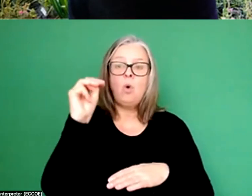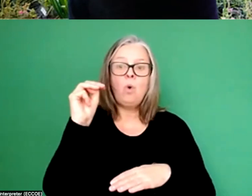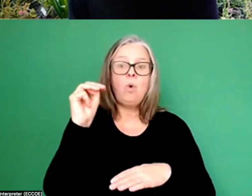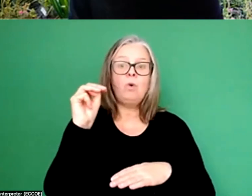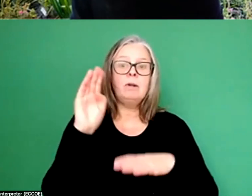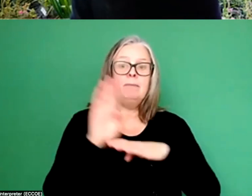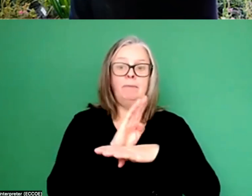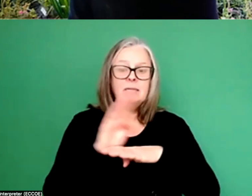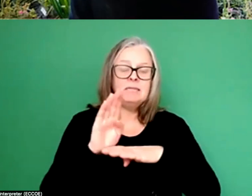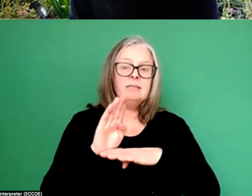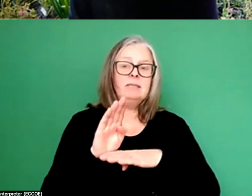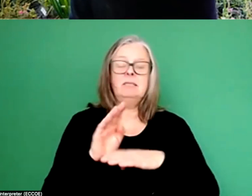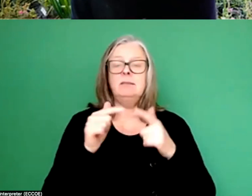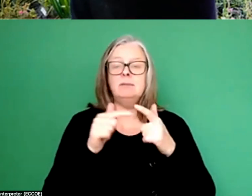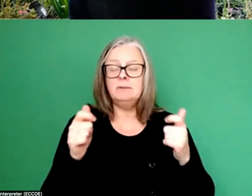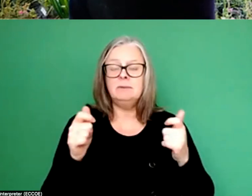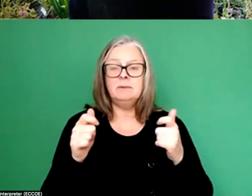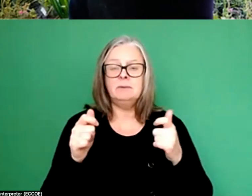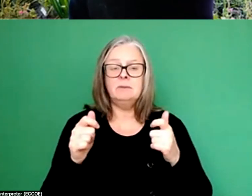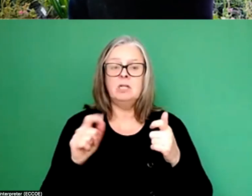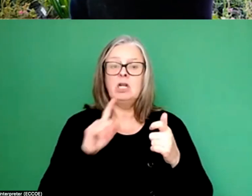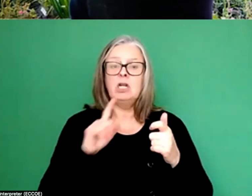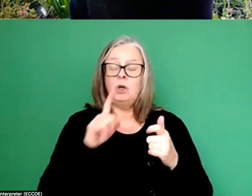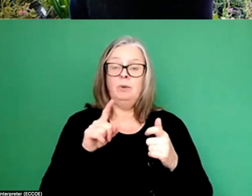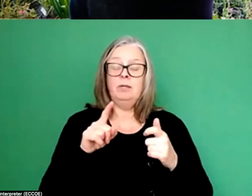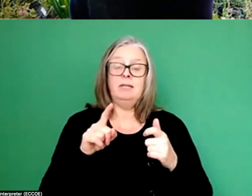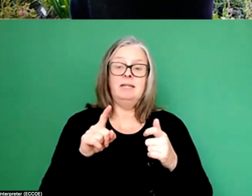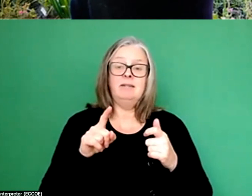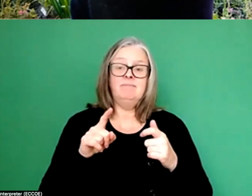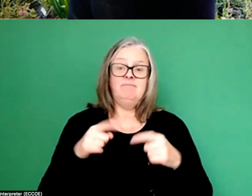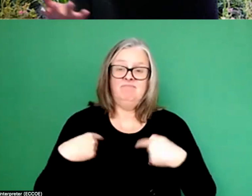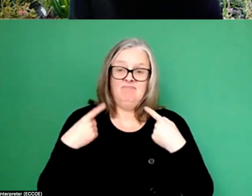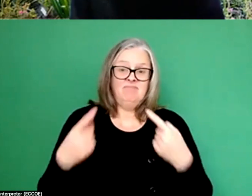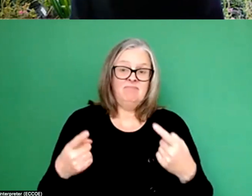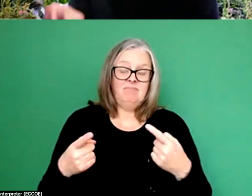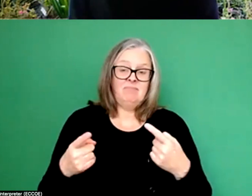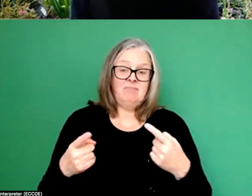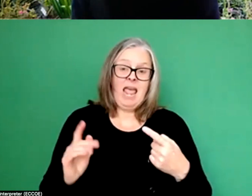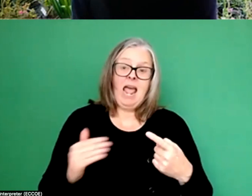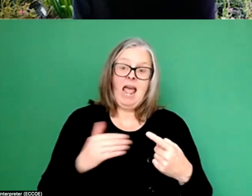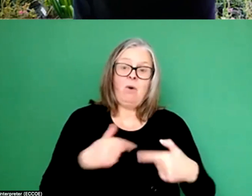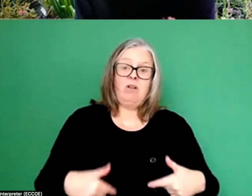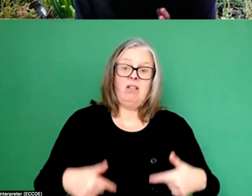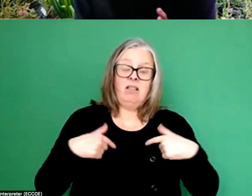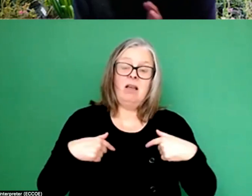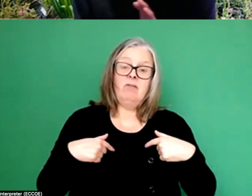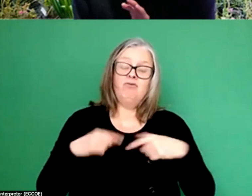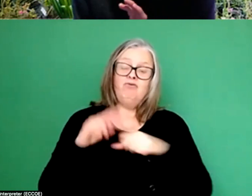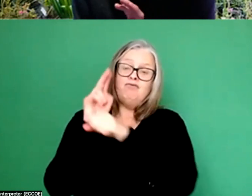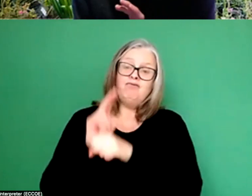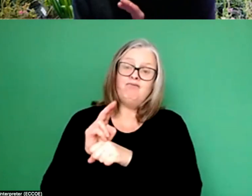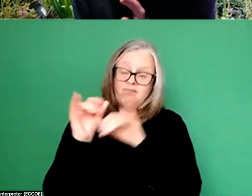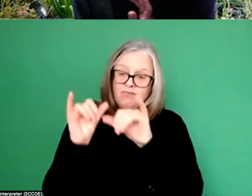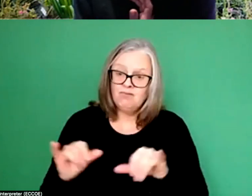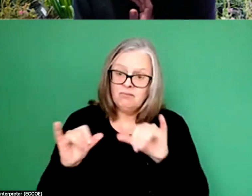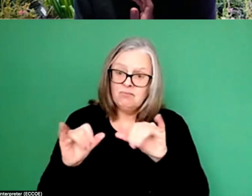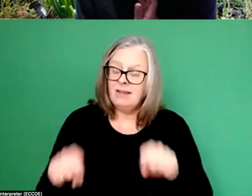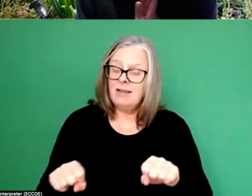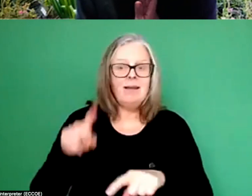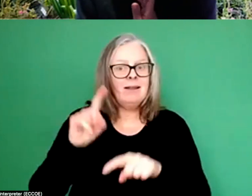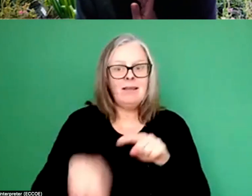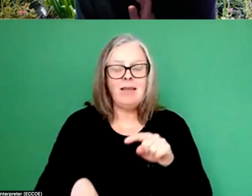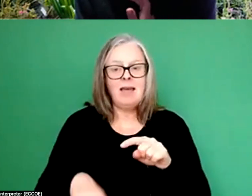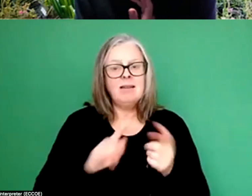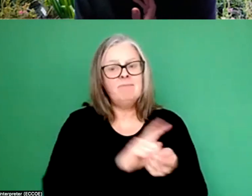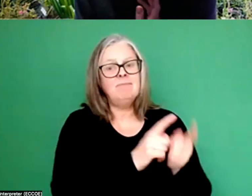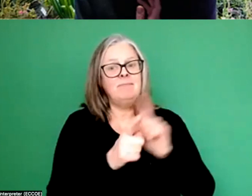we get to all live the same life that we have, you know, because there's been so much inequality around it. So, I mean, I